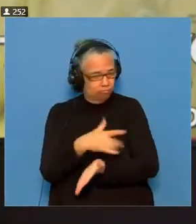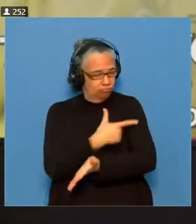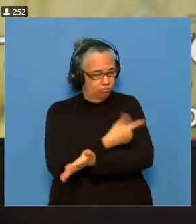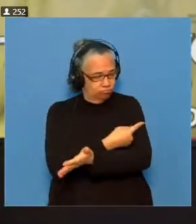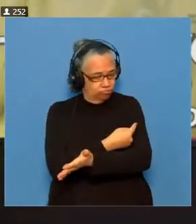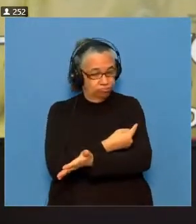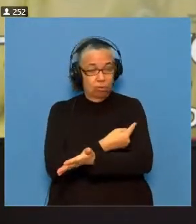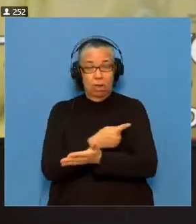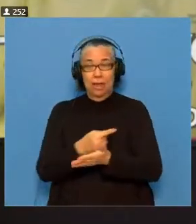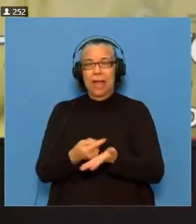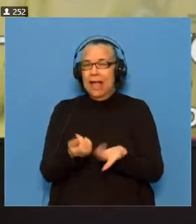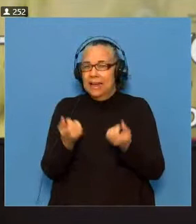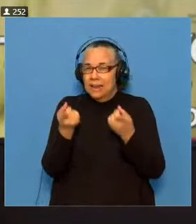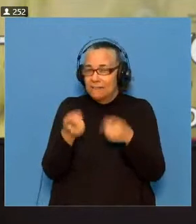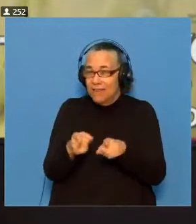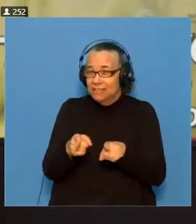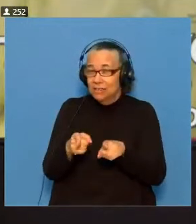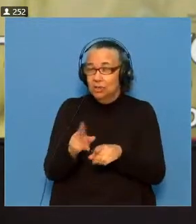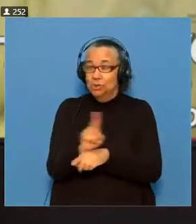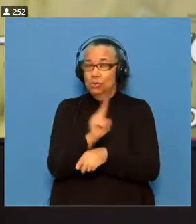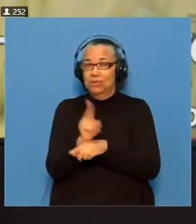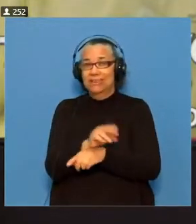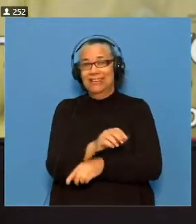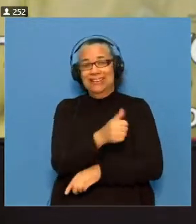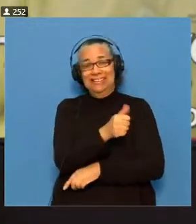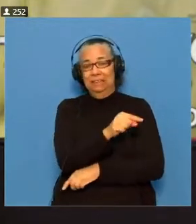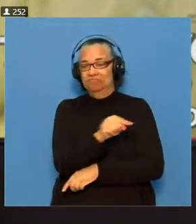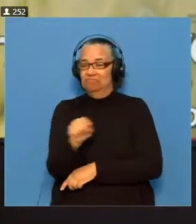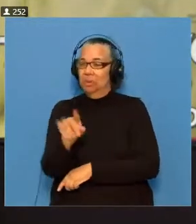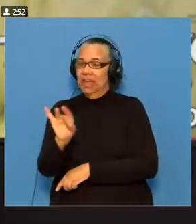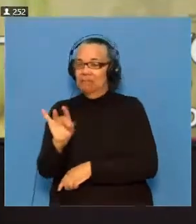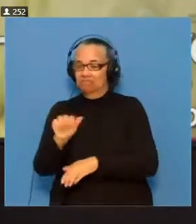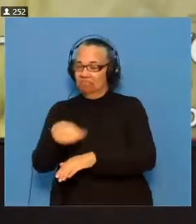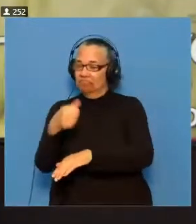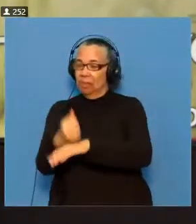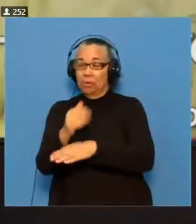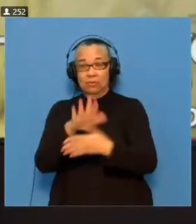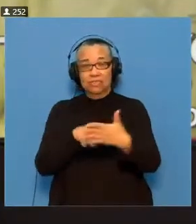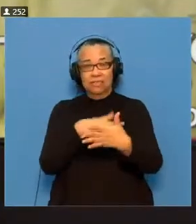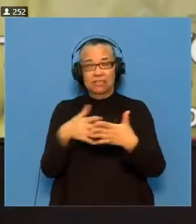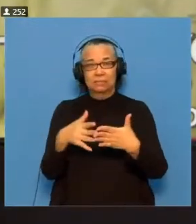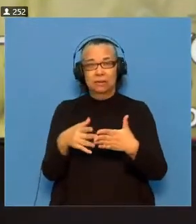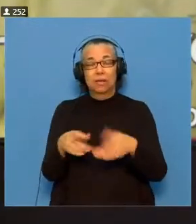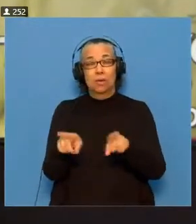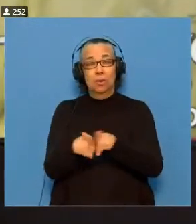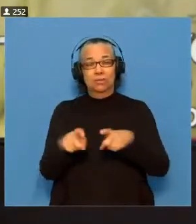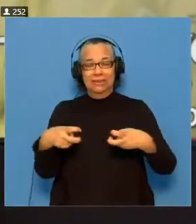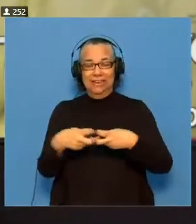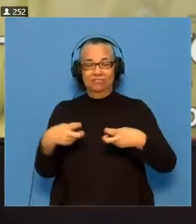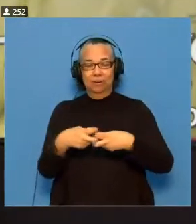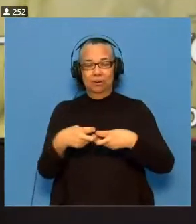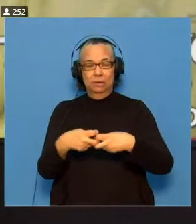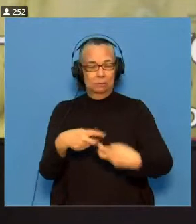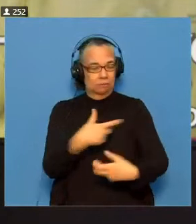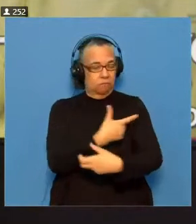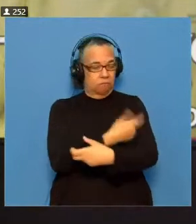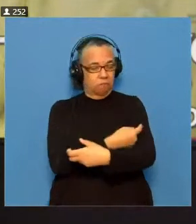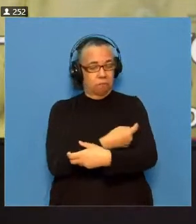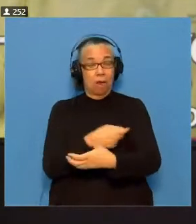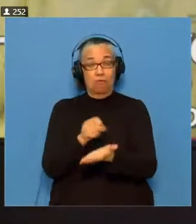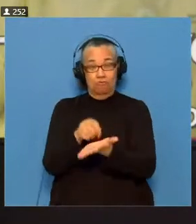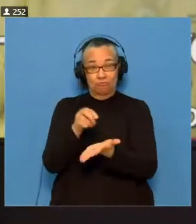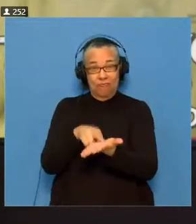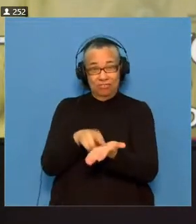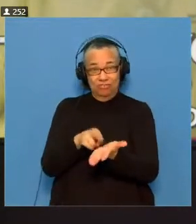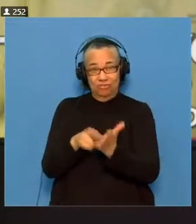events using the 10 to 8 appointment system and the electronic immunization registry. The drill was